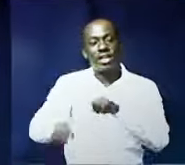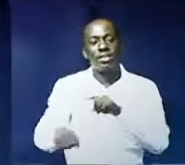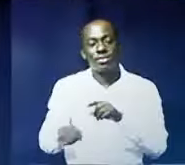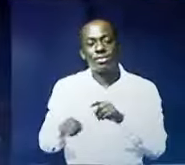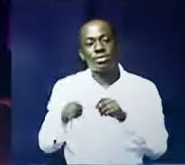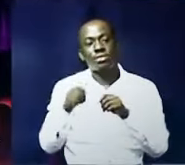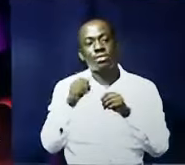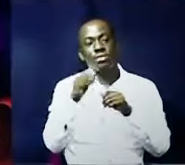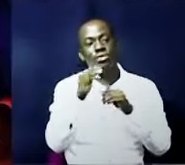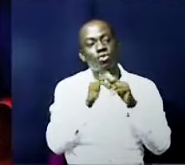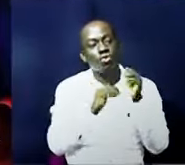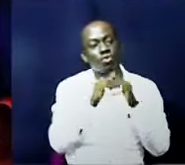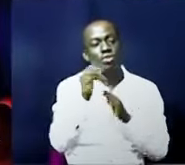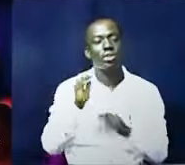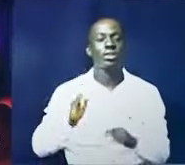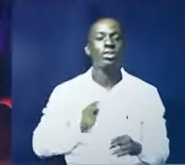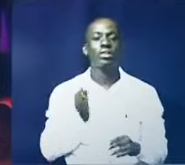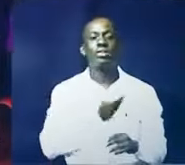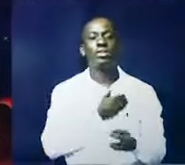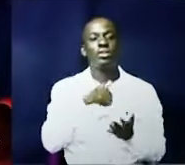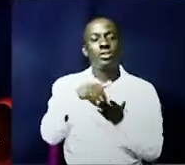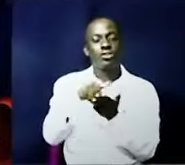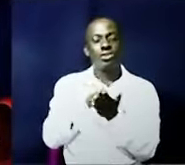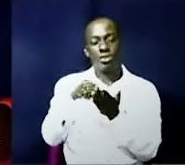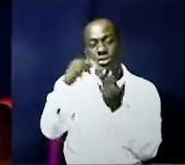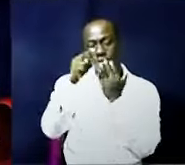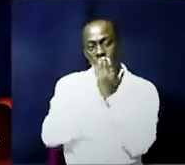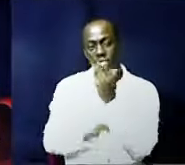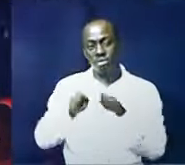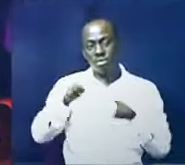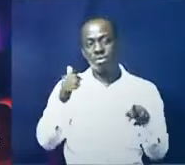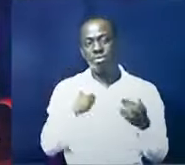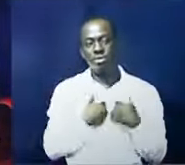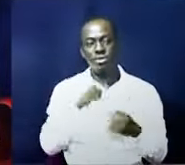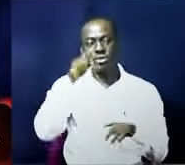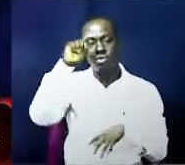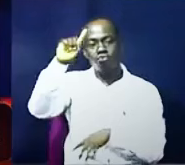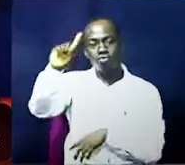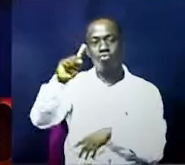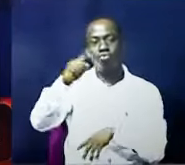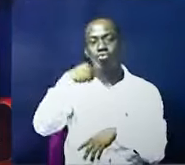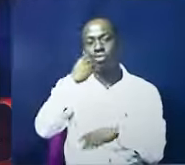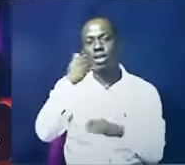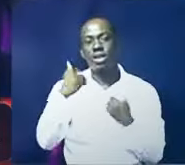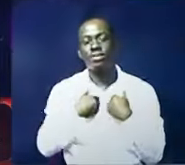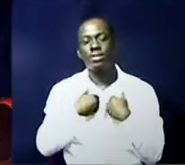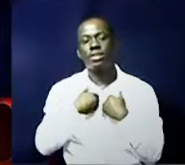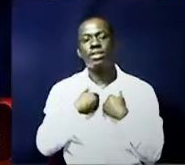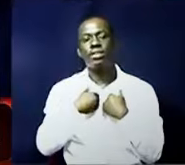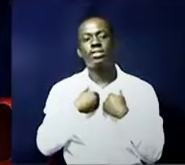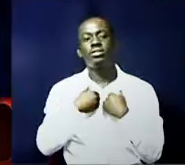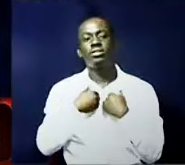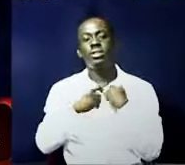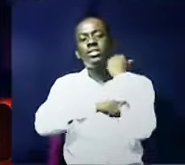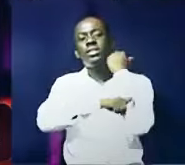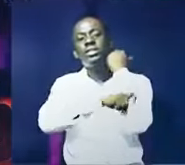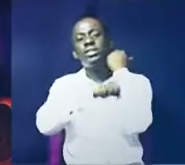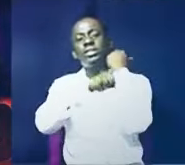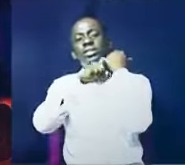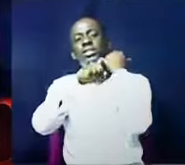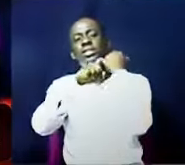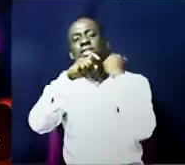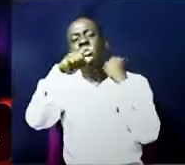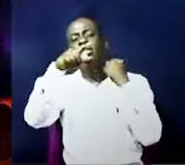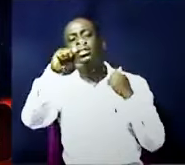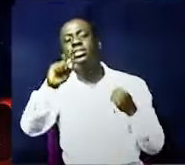who has been tempted in every way, just as we are, yet he did not sin. Na ye ni